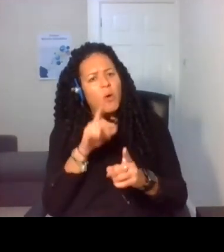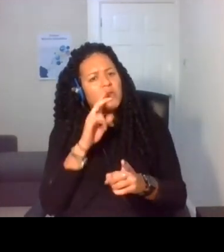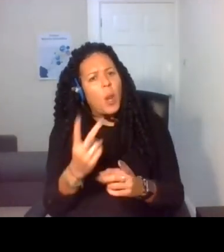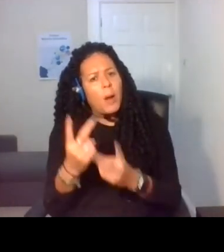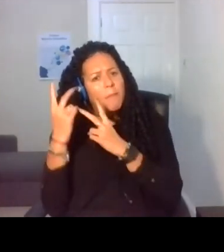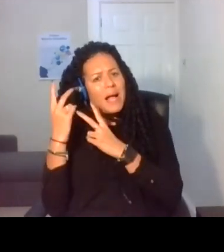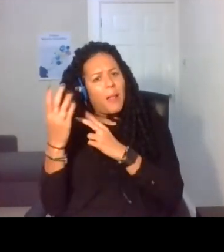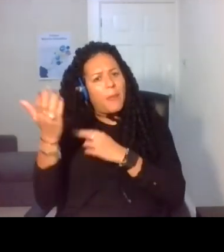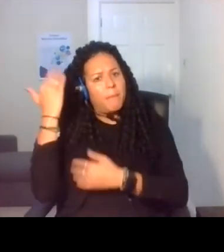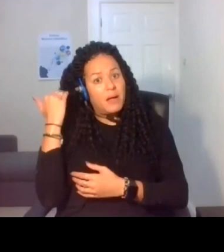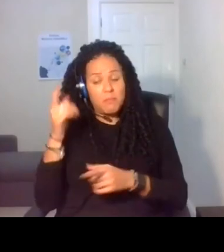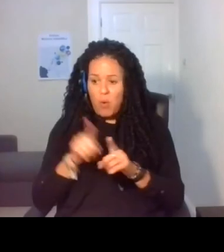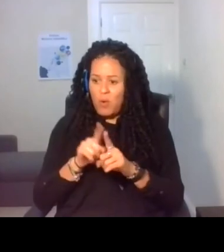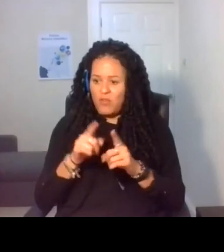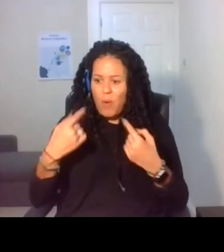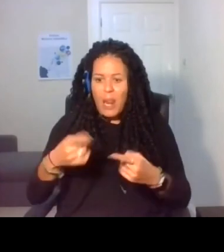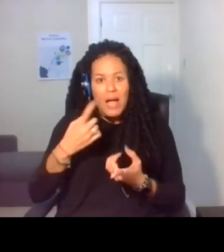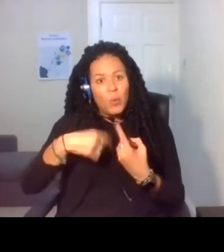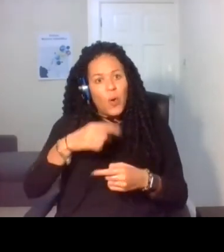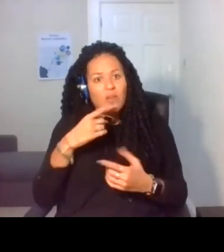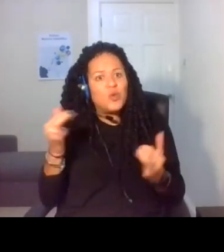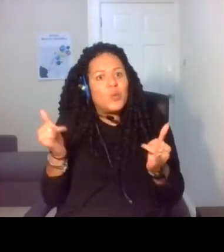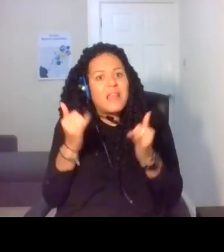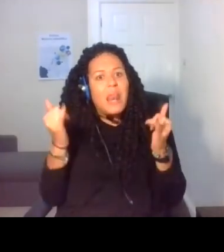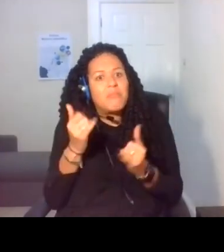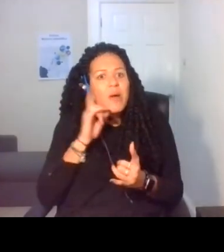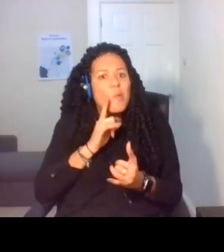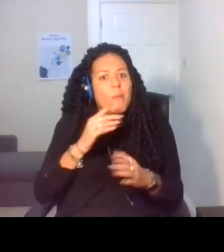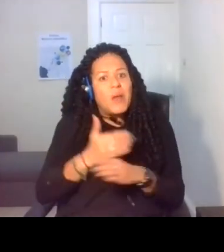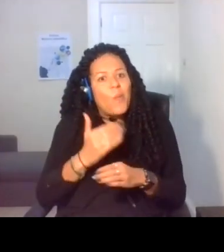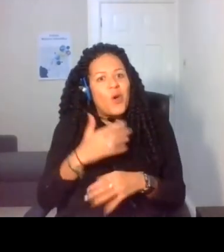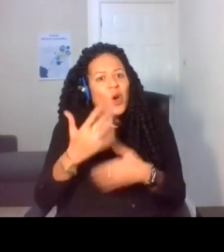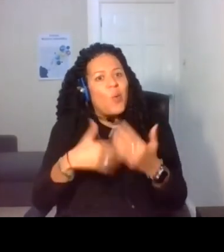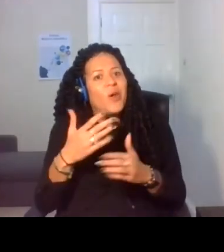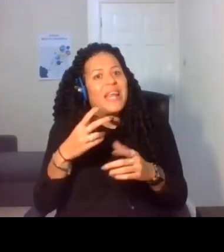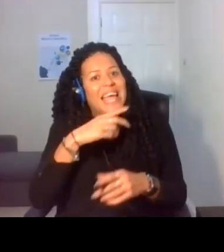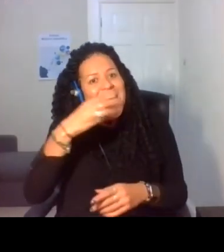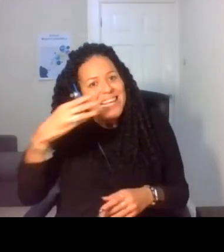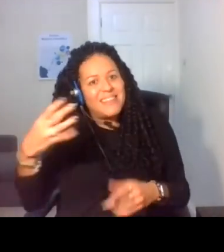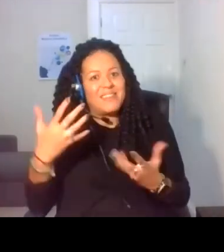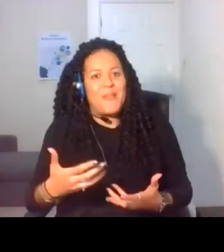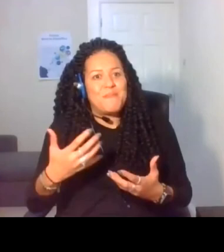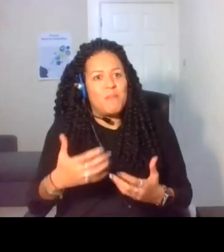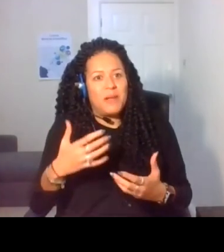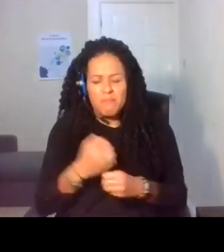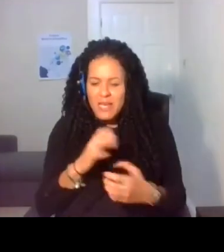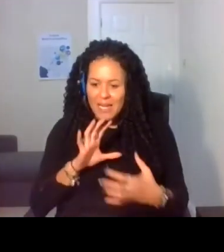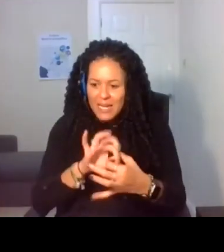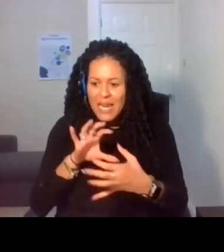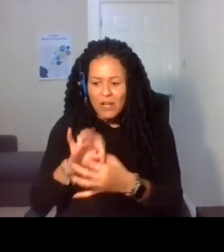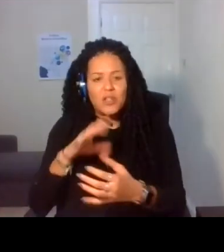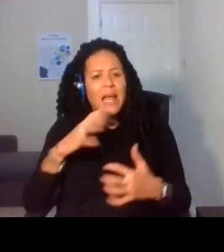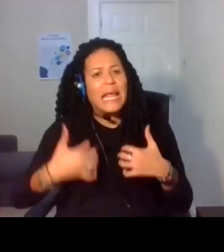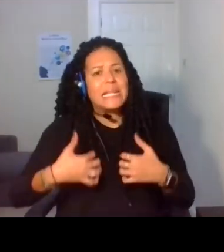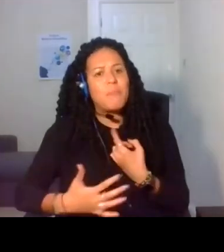past, it's also allowed us to celebrate women and work that's going on in Essex at the moment, making connections and inspiring people for the future.